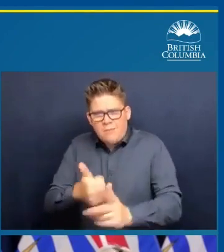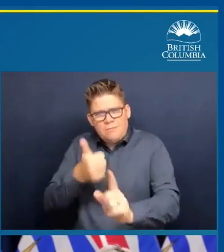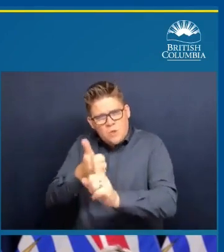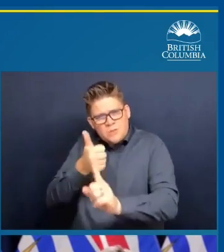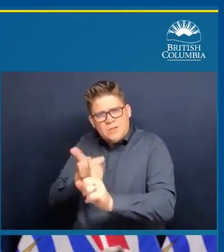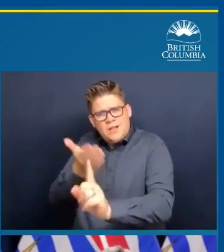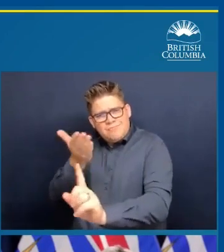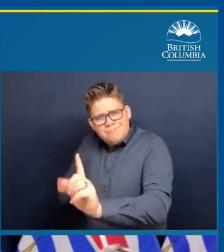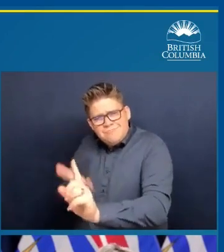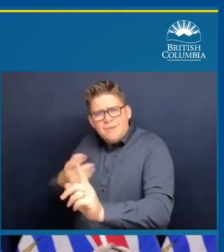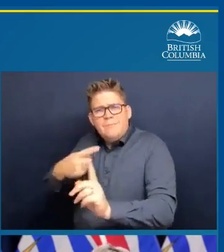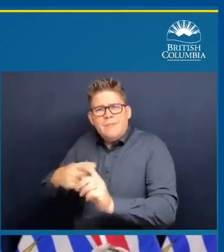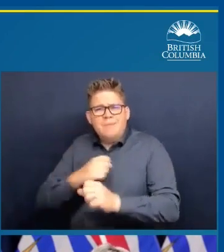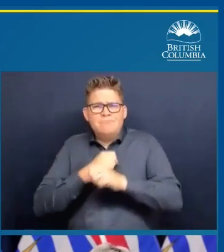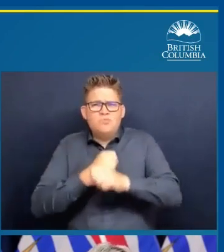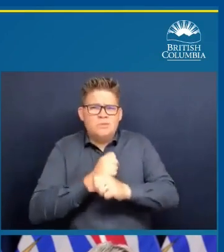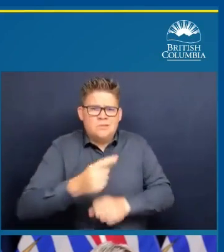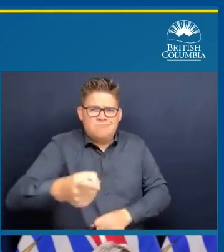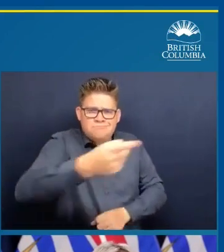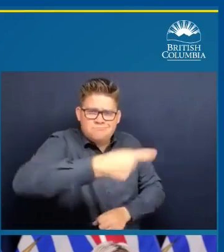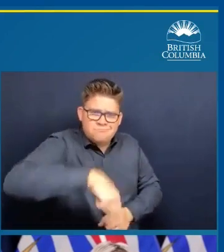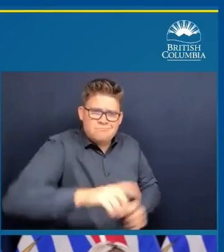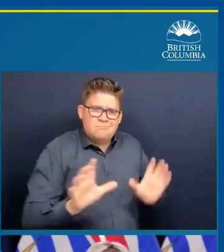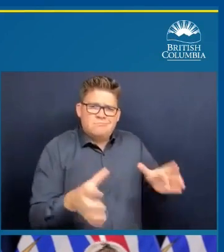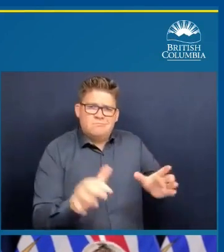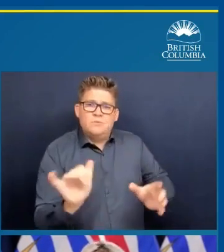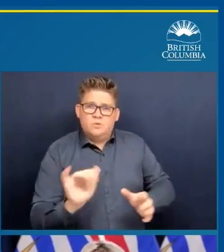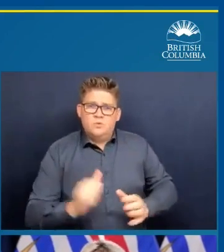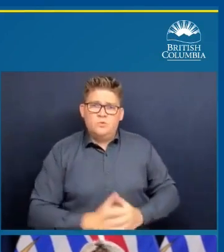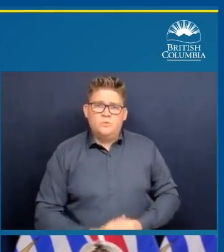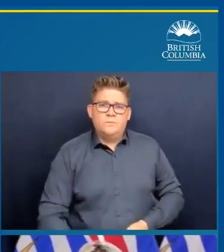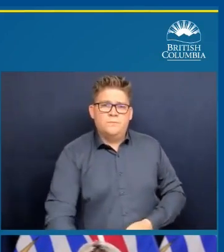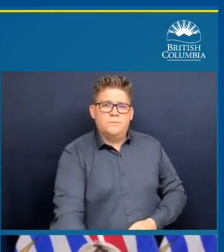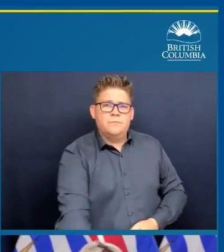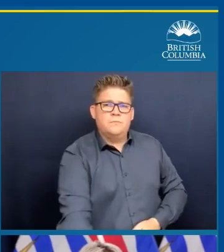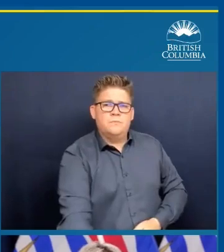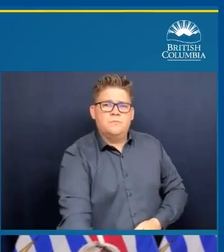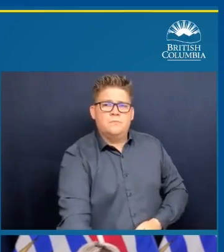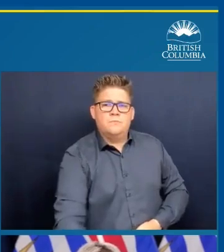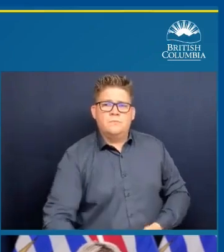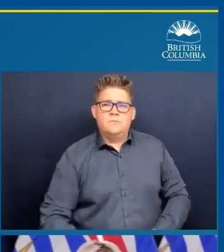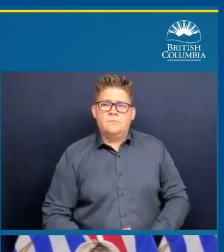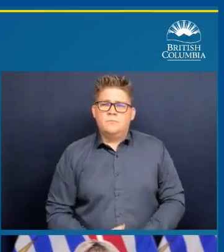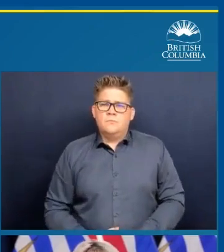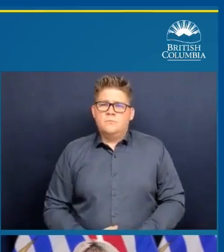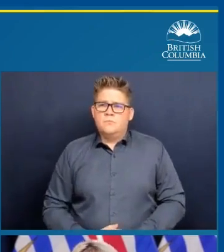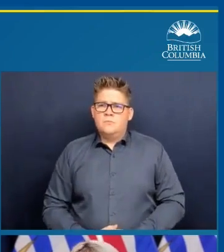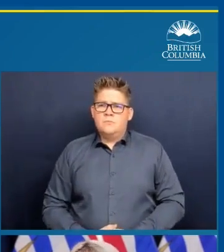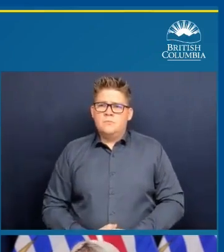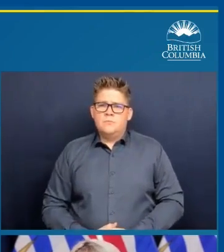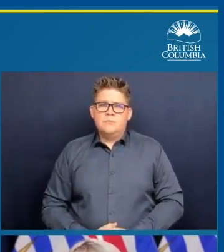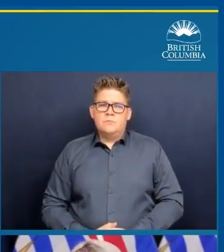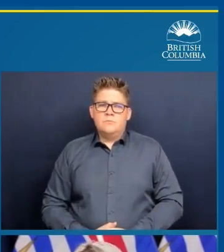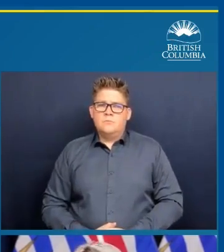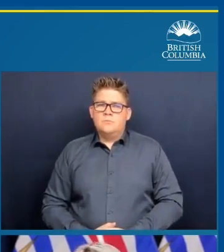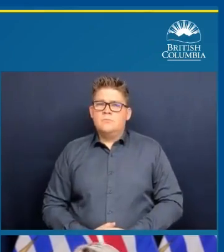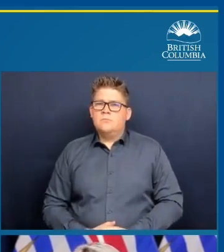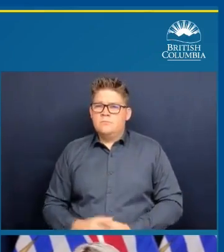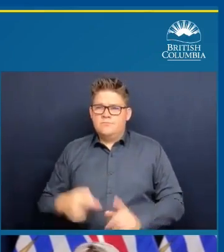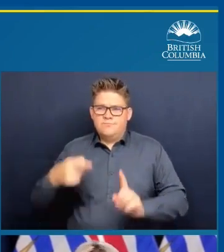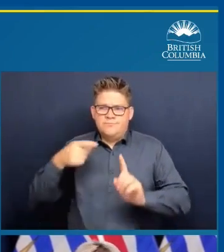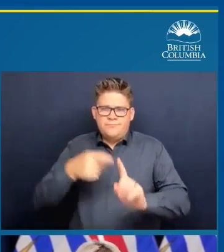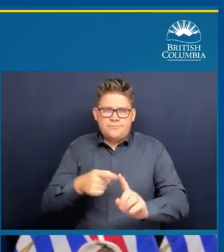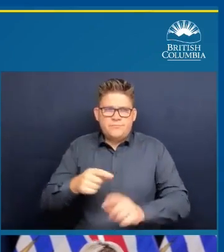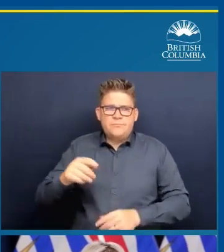The most prevalent lineages, as you know, through this whole pandemic, we've been doing whole genome sequencing to help us understand what is